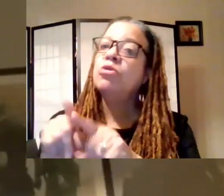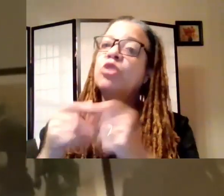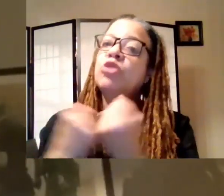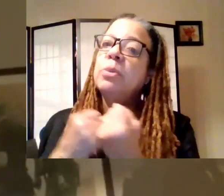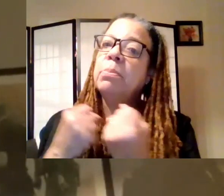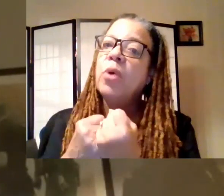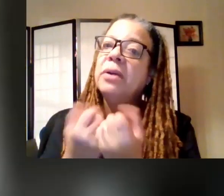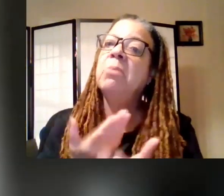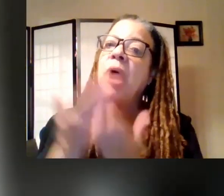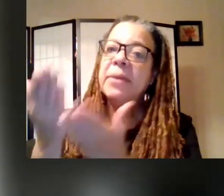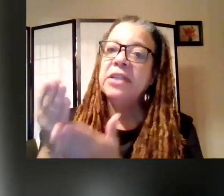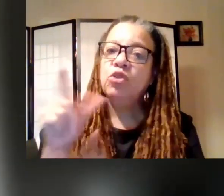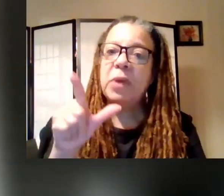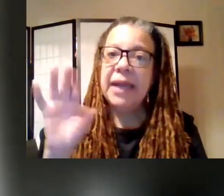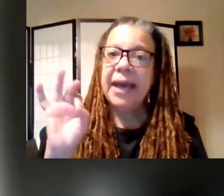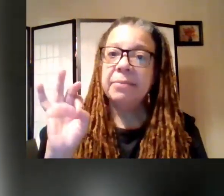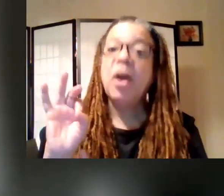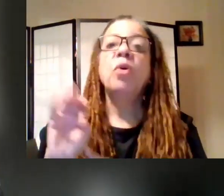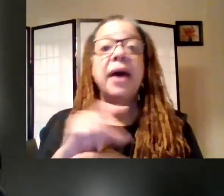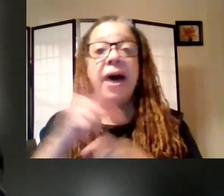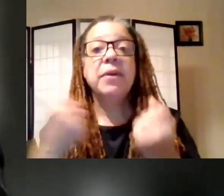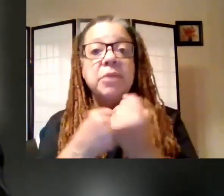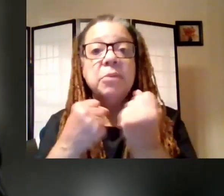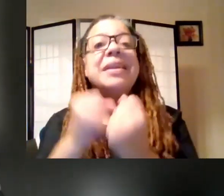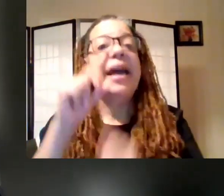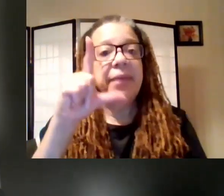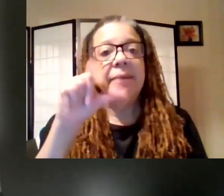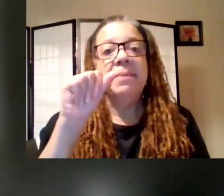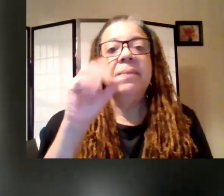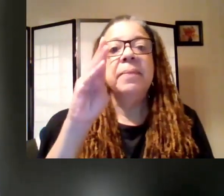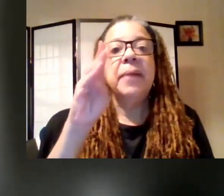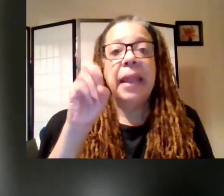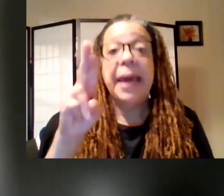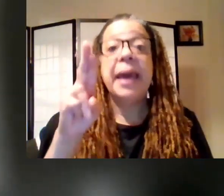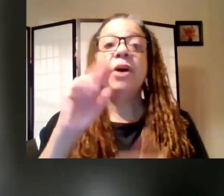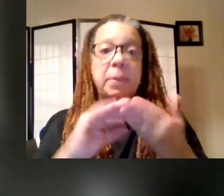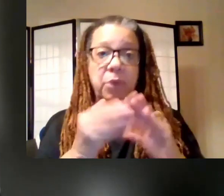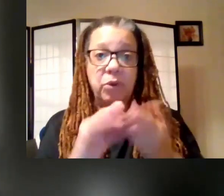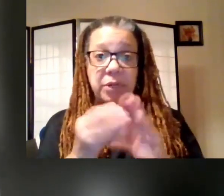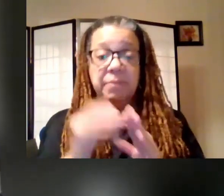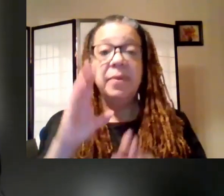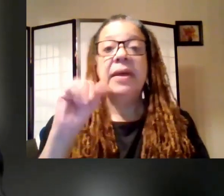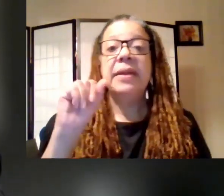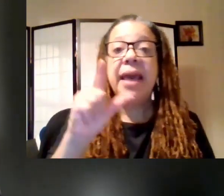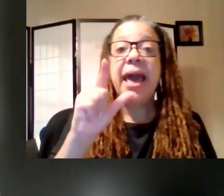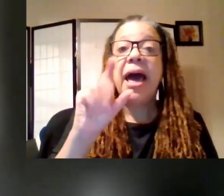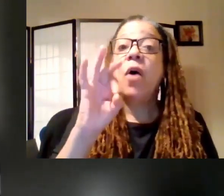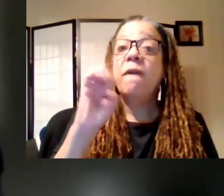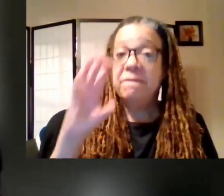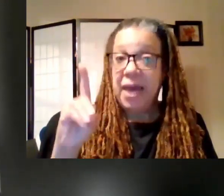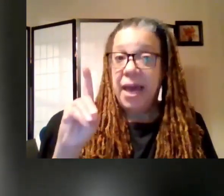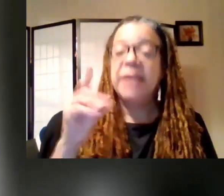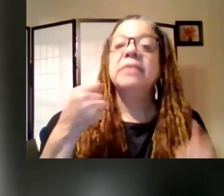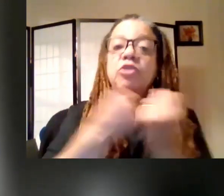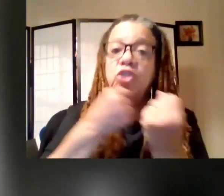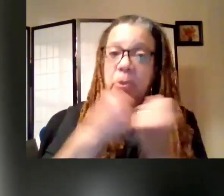29? Yeah, I mean, I think the other big support we have is the labor community. We have the endorsement of the Cal Fed, which is incredibly important. It's